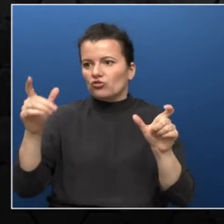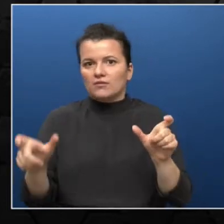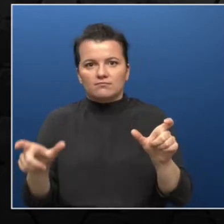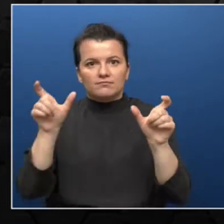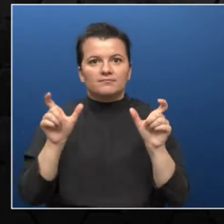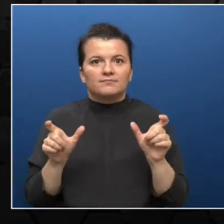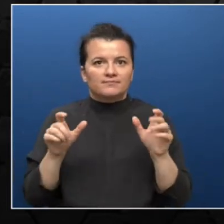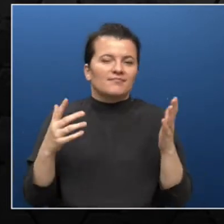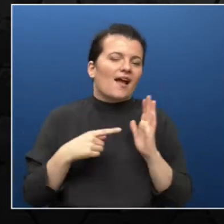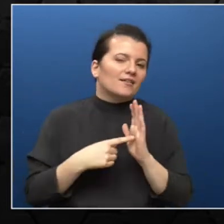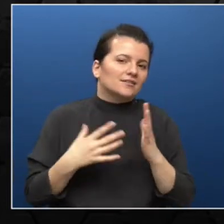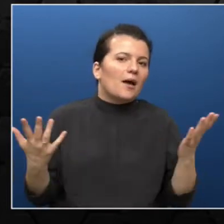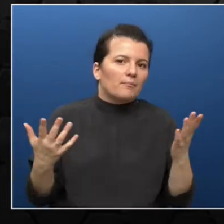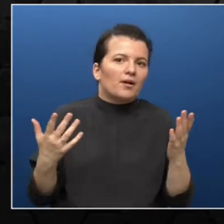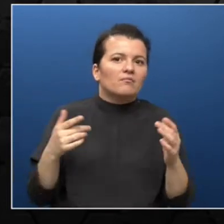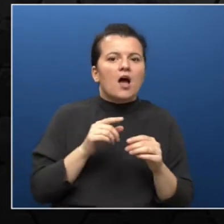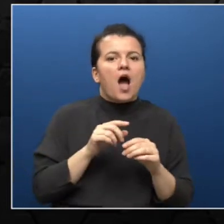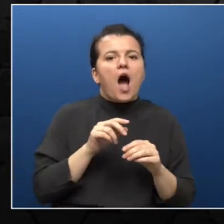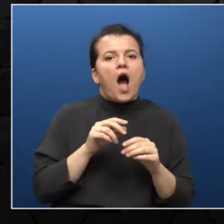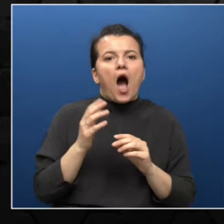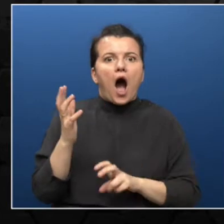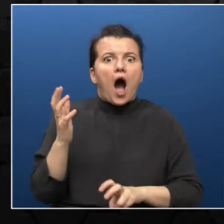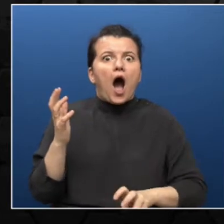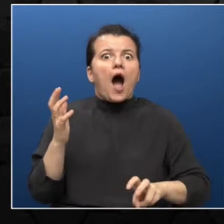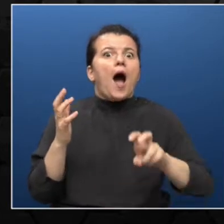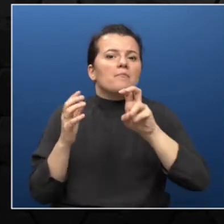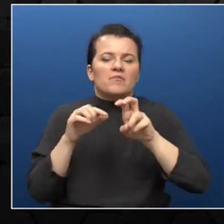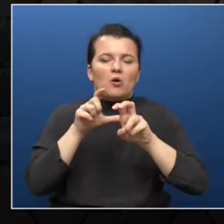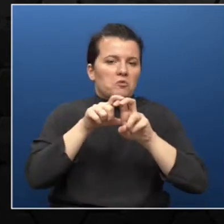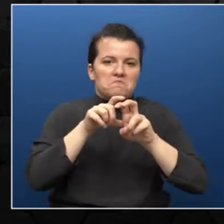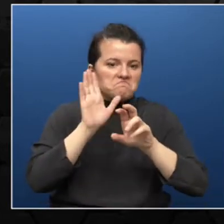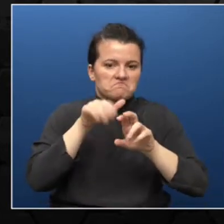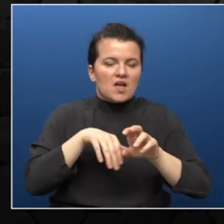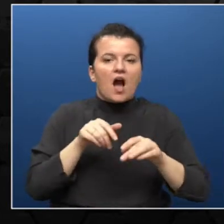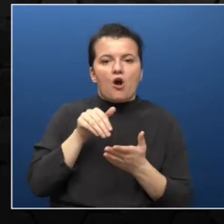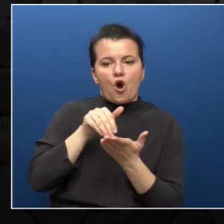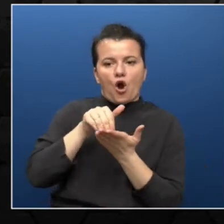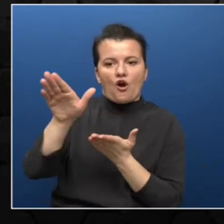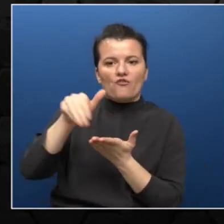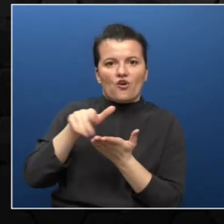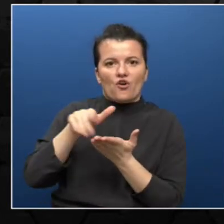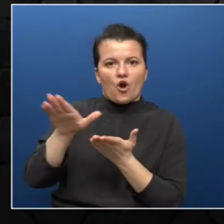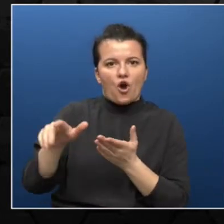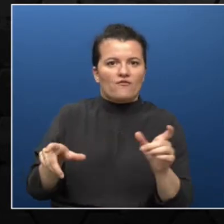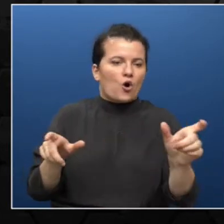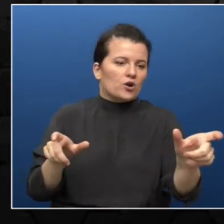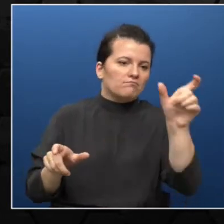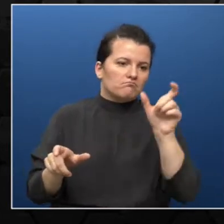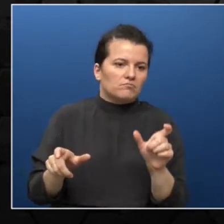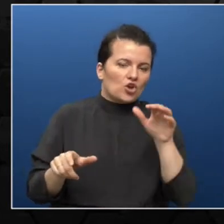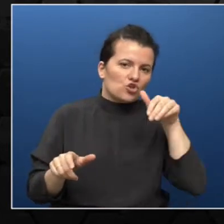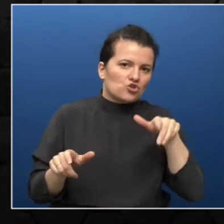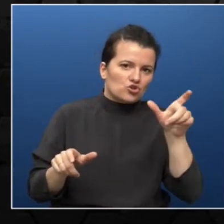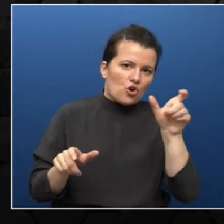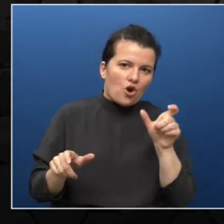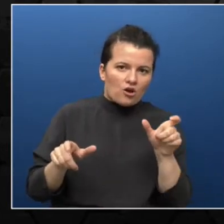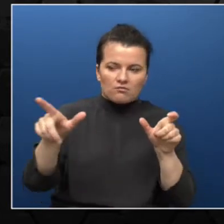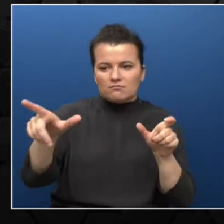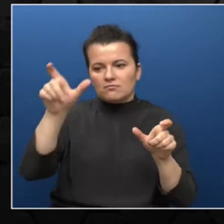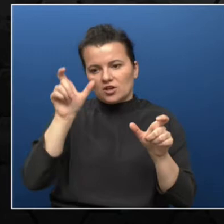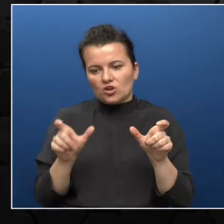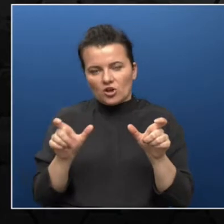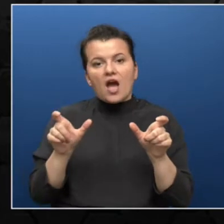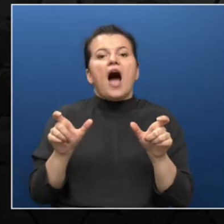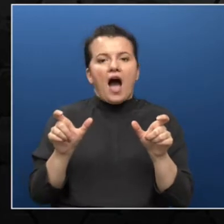compare these words to the stop words and we remove these words so that we do not have to deal with these words to find out the sentiment. And then word